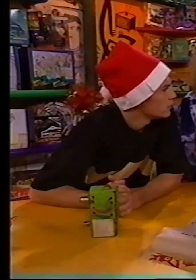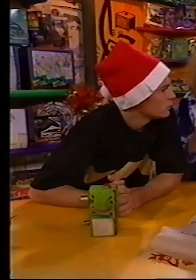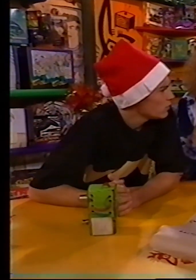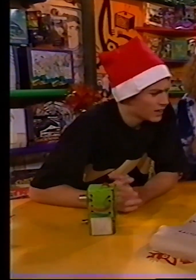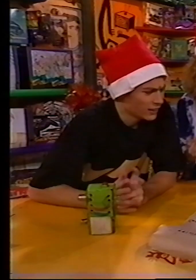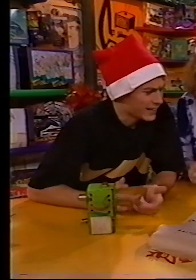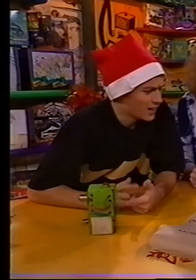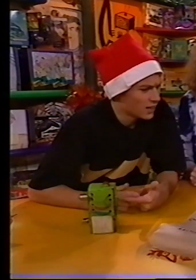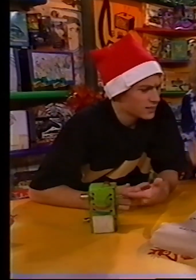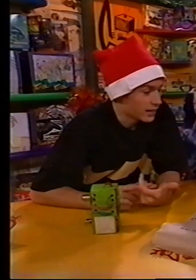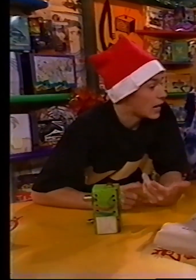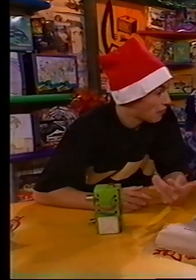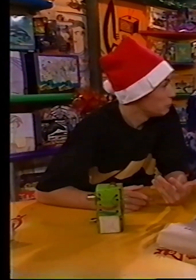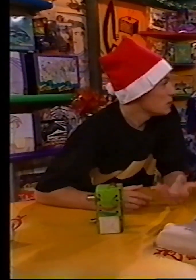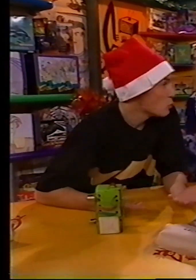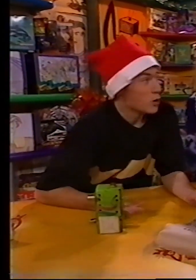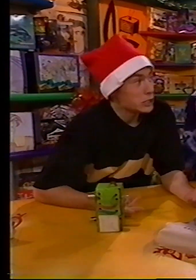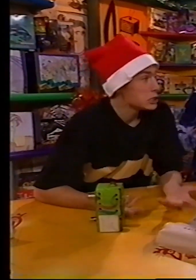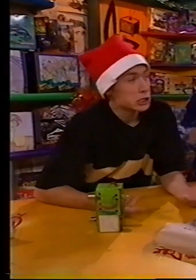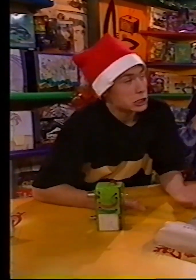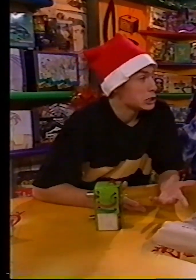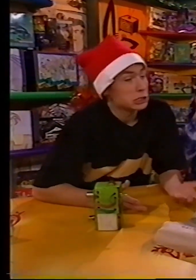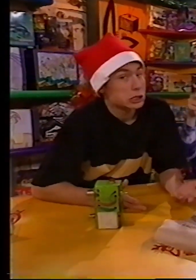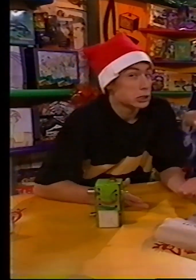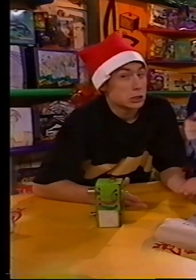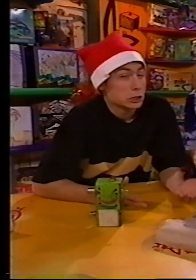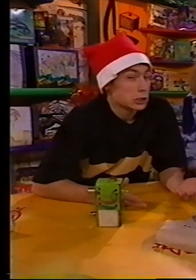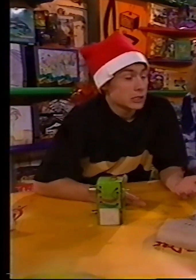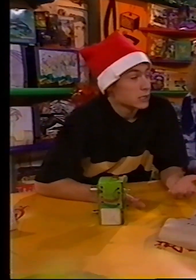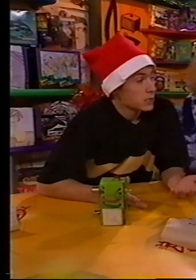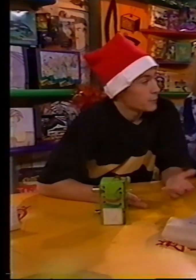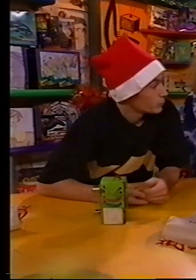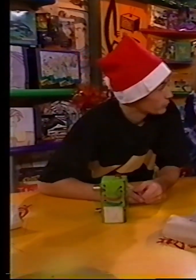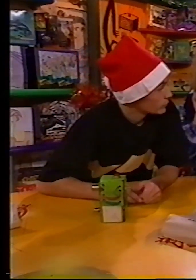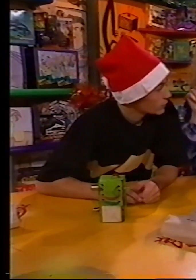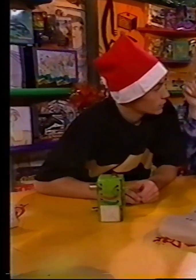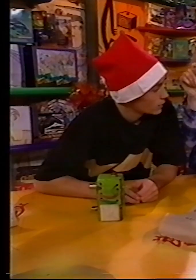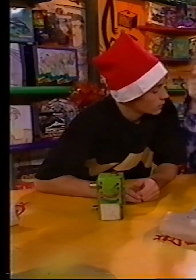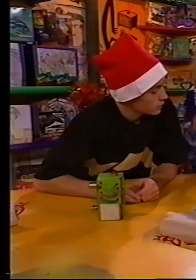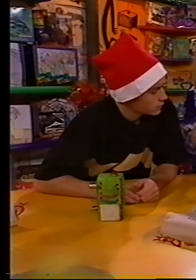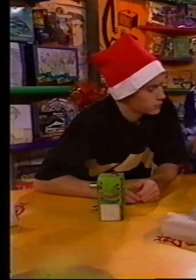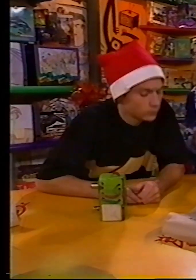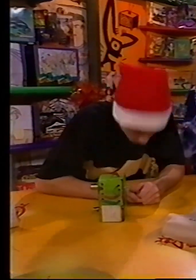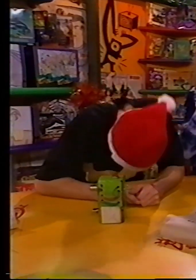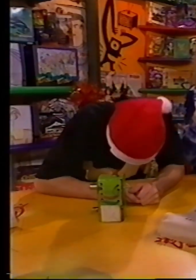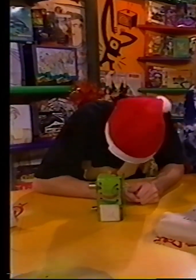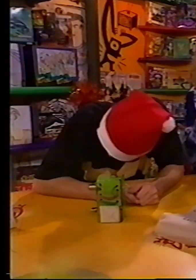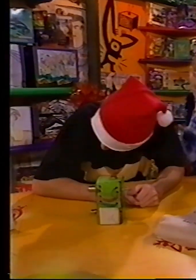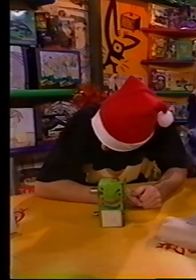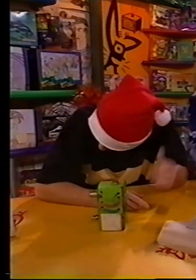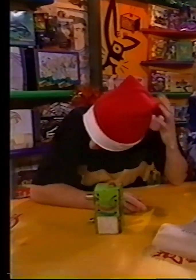preparations? Yeah. Well, you know, like cards, getting other people presents. Oh, well, you know, I'll get to that after the list. Now, if I can't get that, I'll get funky